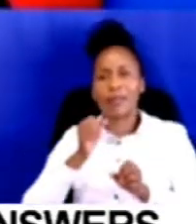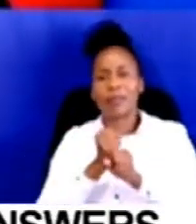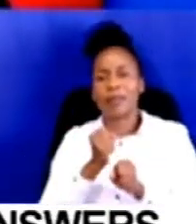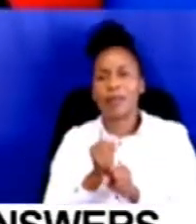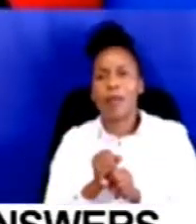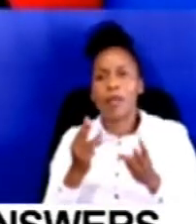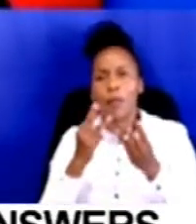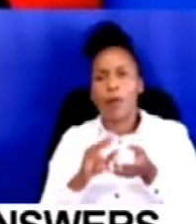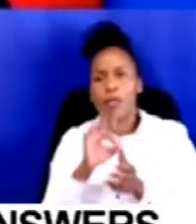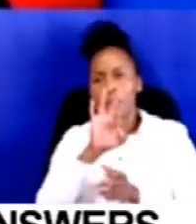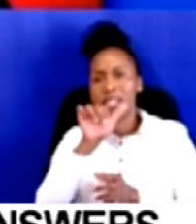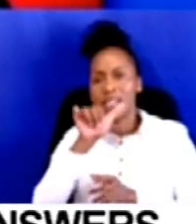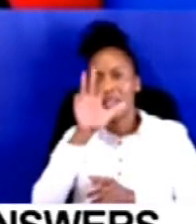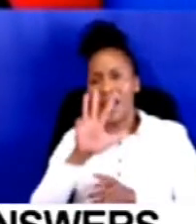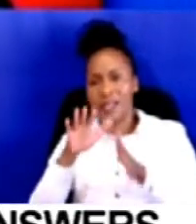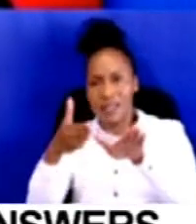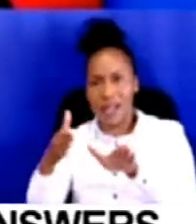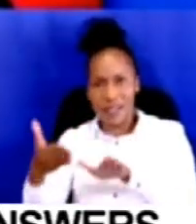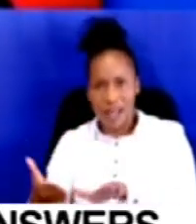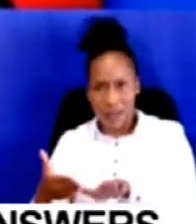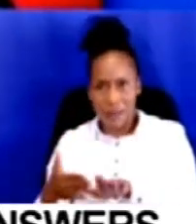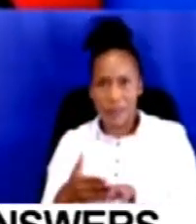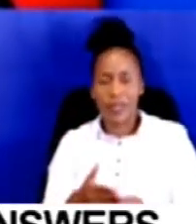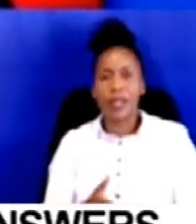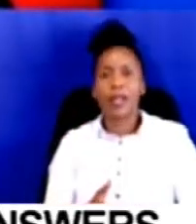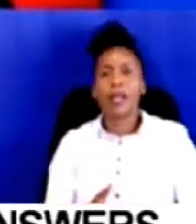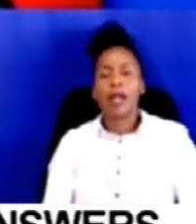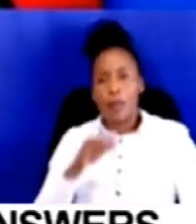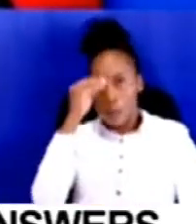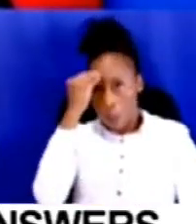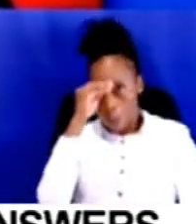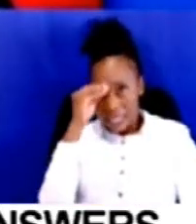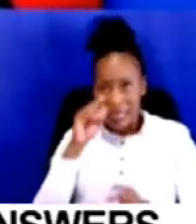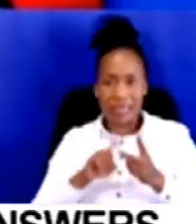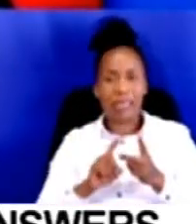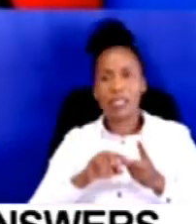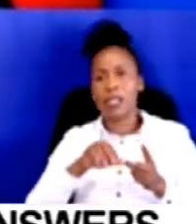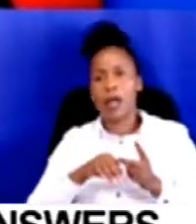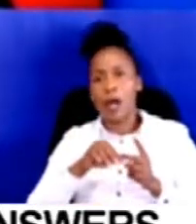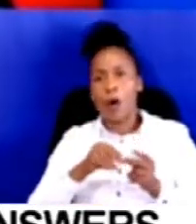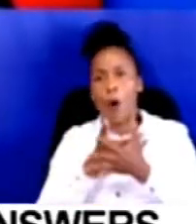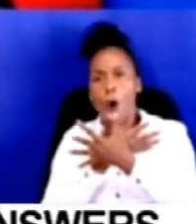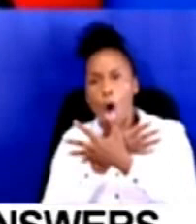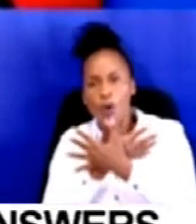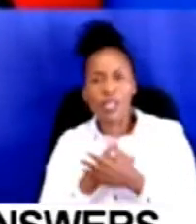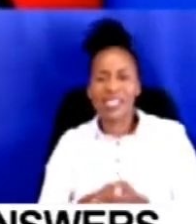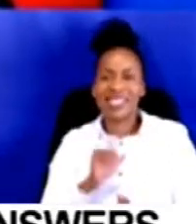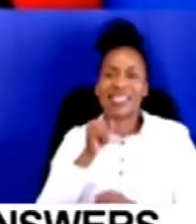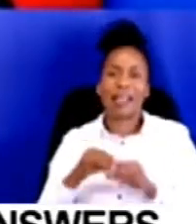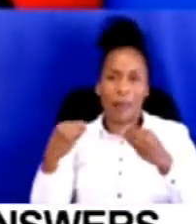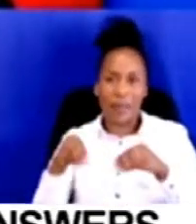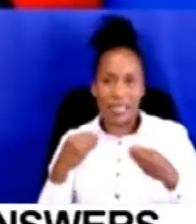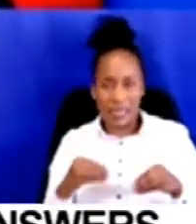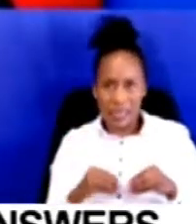deaths, law enforcement agencies are still busy with investigations against all